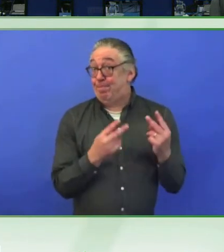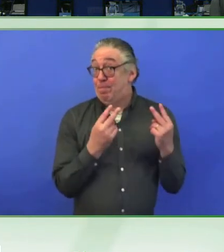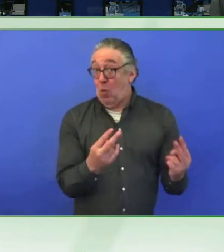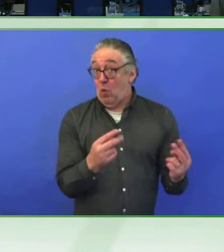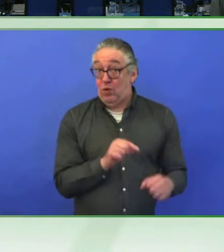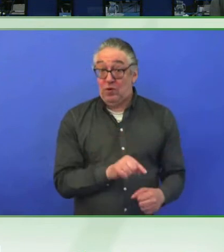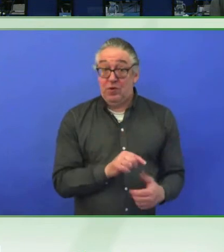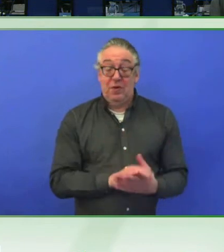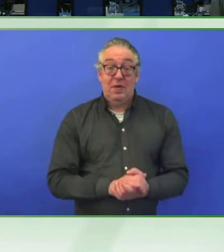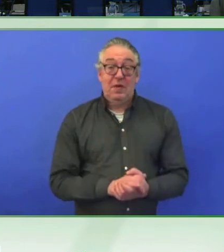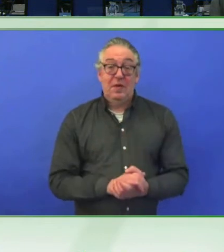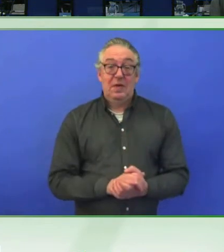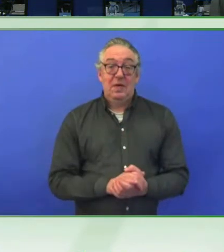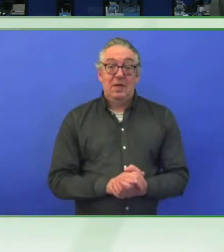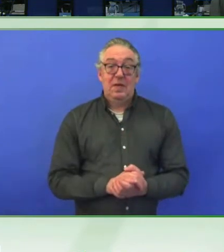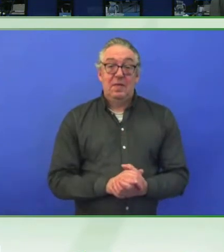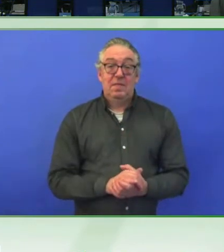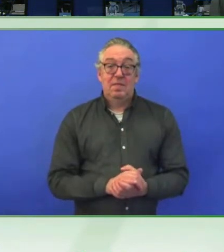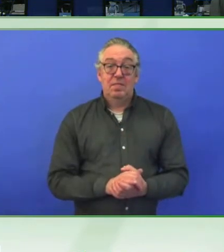From my perspective,